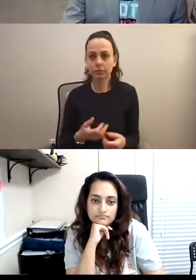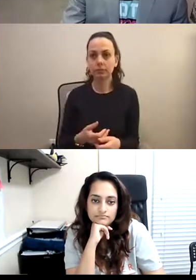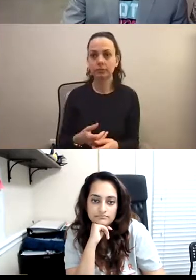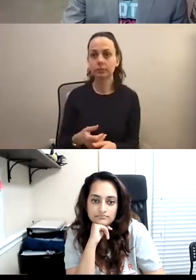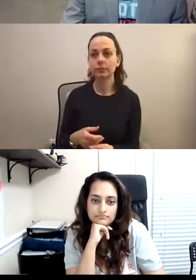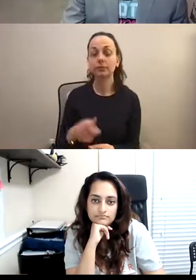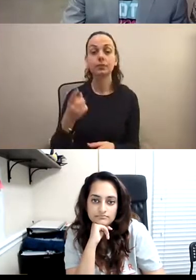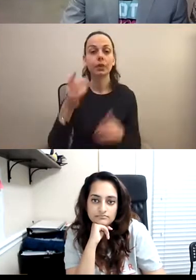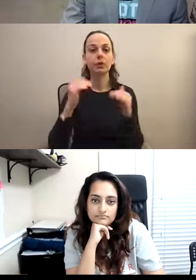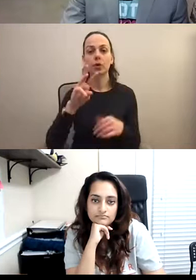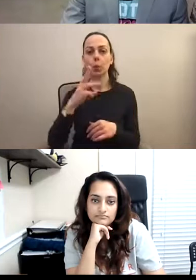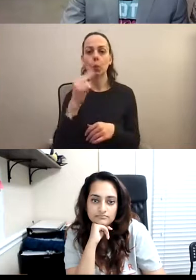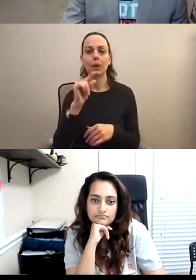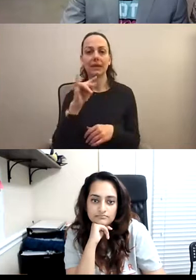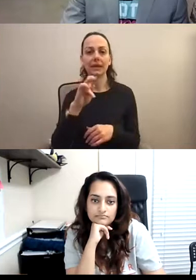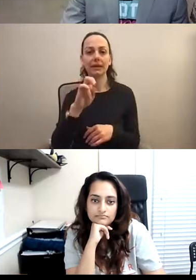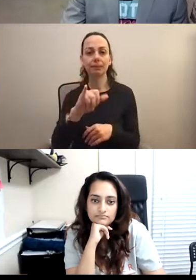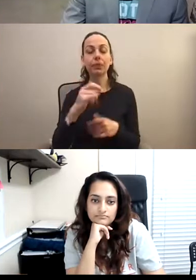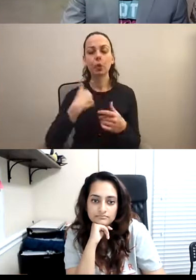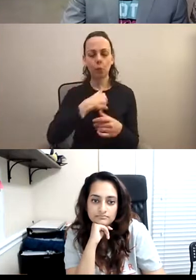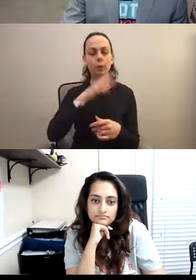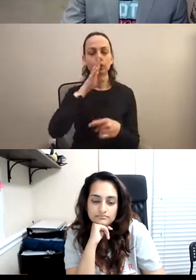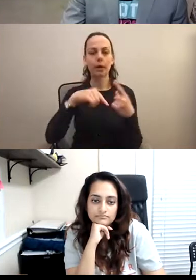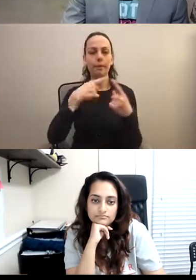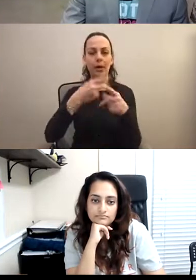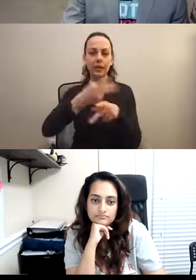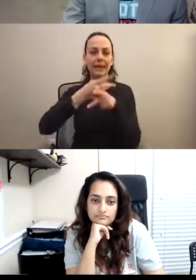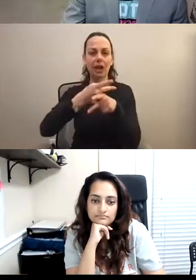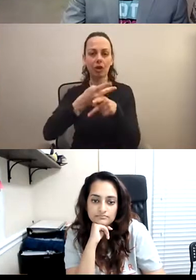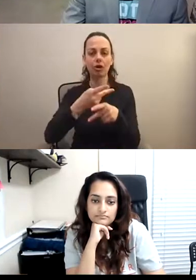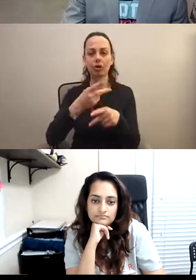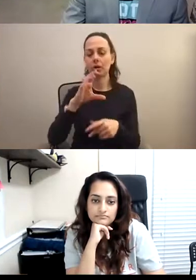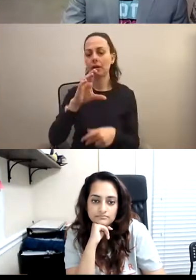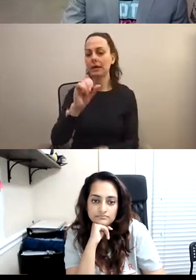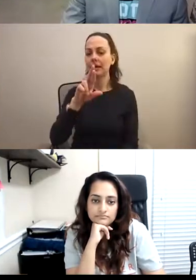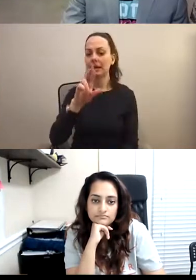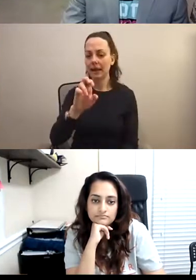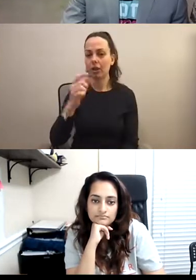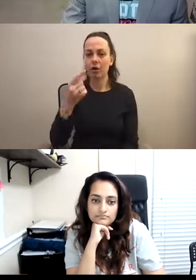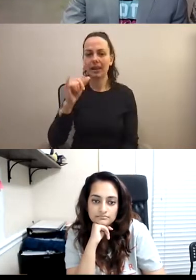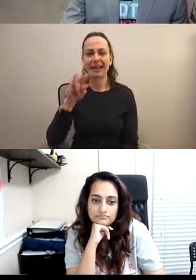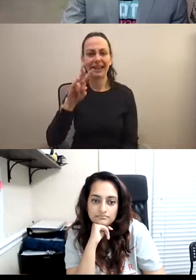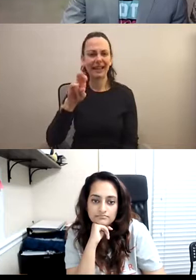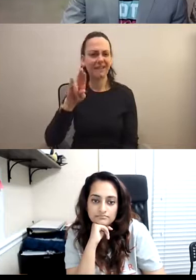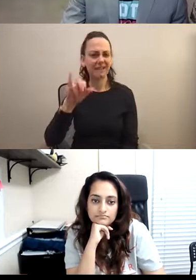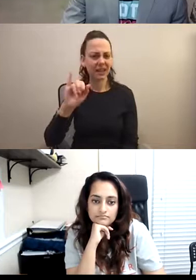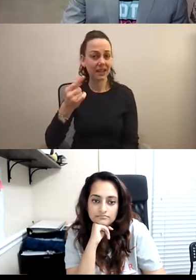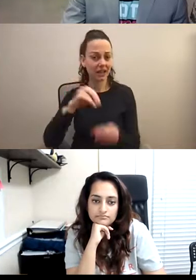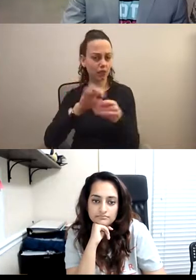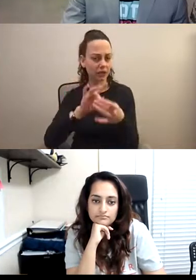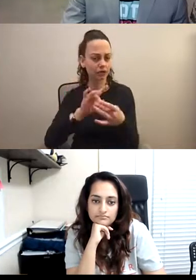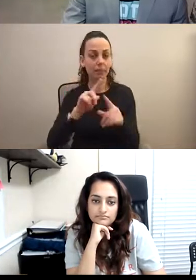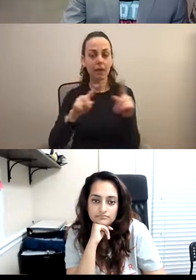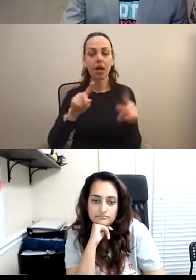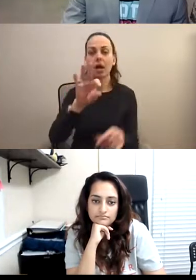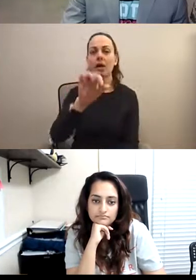We're gonna get into the topic of caregiving in a second, and caregiving in a relationship in a second. But I want to hear